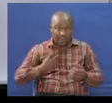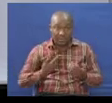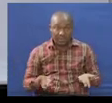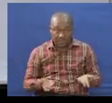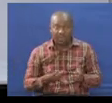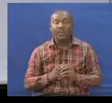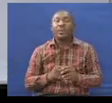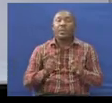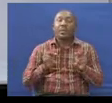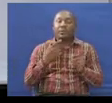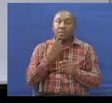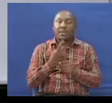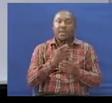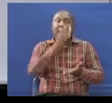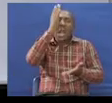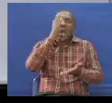Let's say if the constant term,